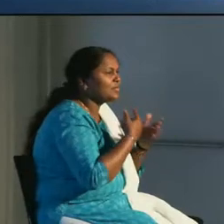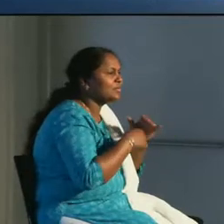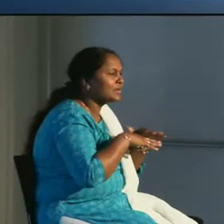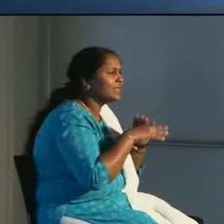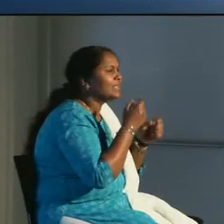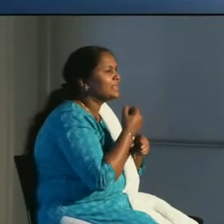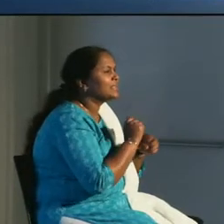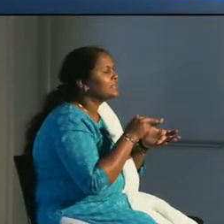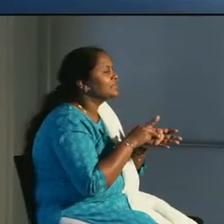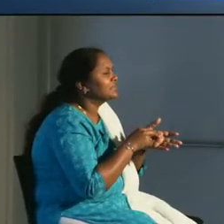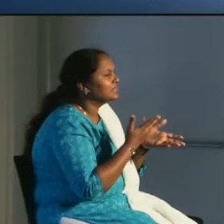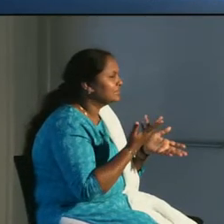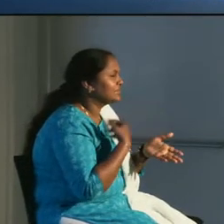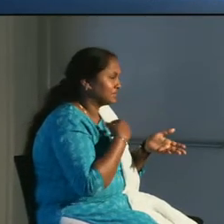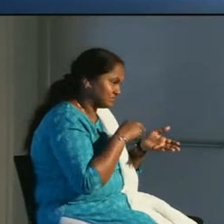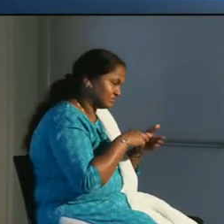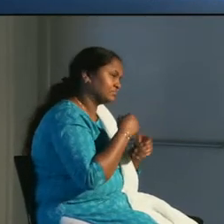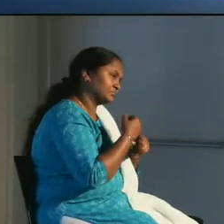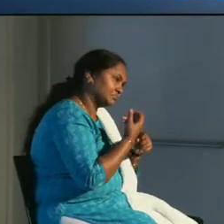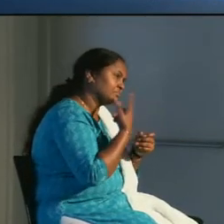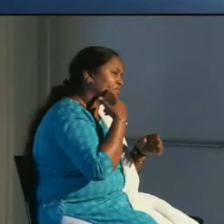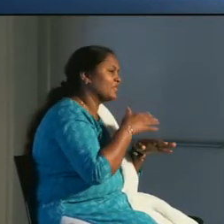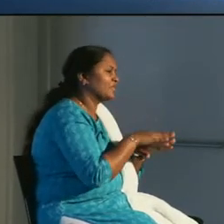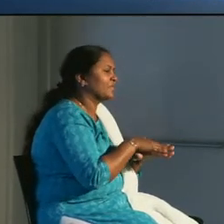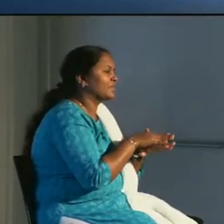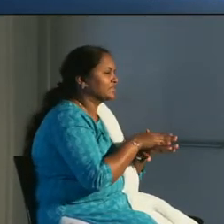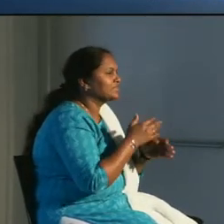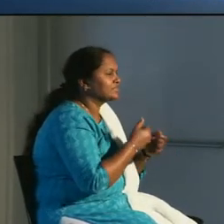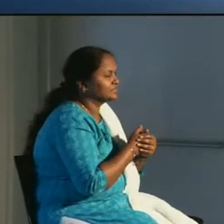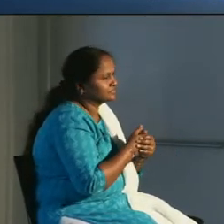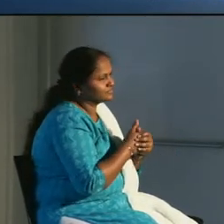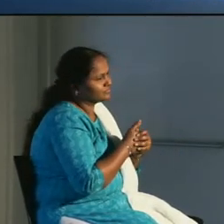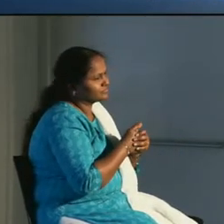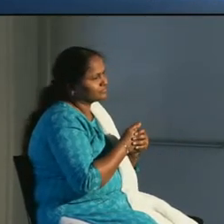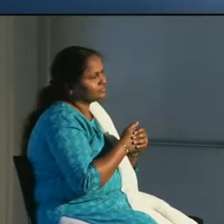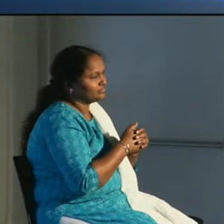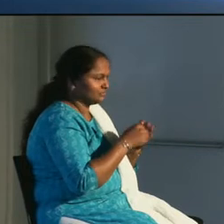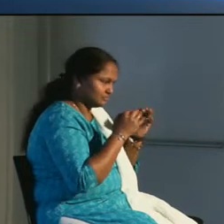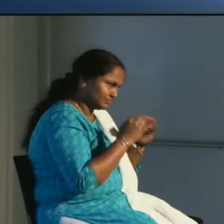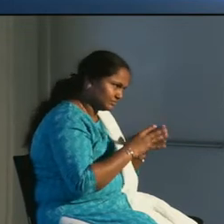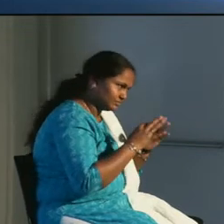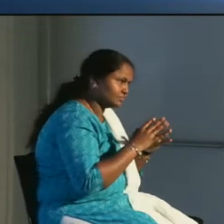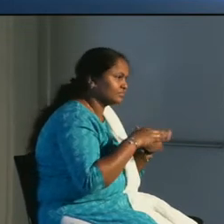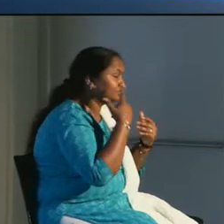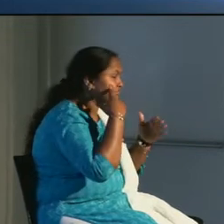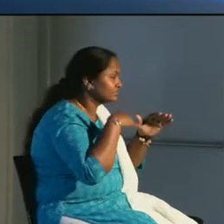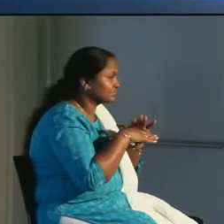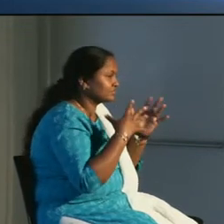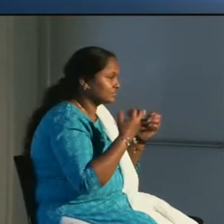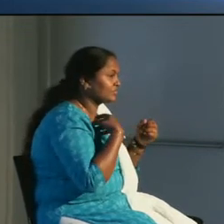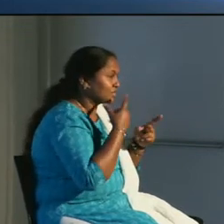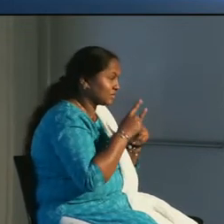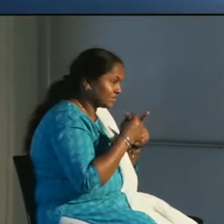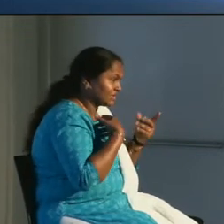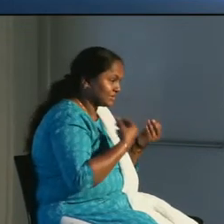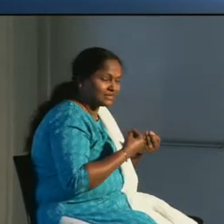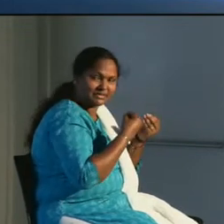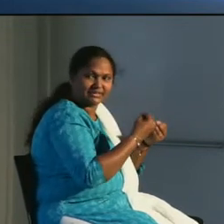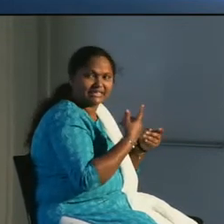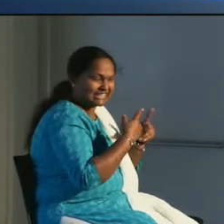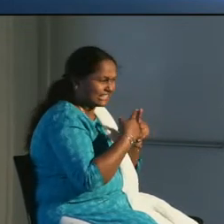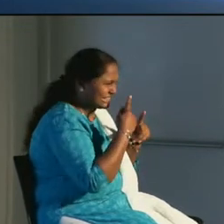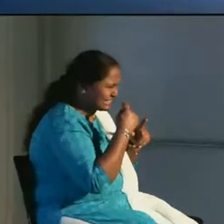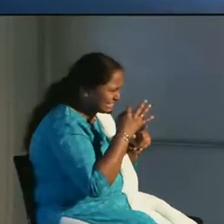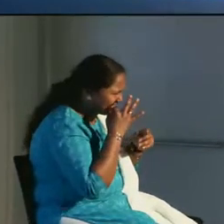actually meant. Yes, I made a tasty fish. So, realizations of this. And the tea shop is right